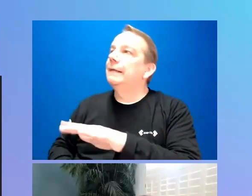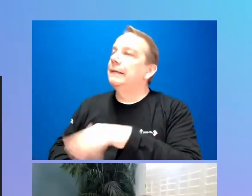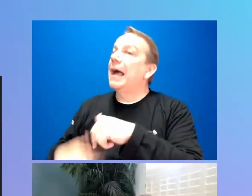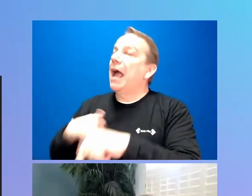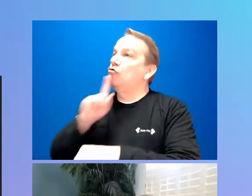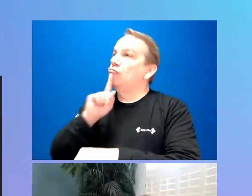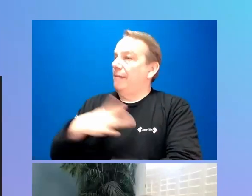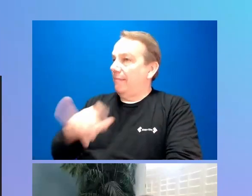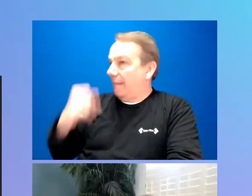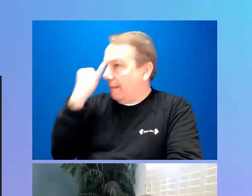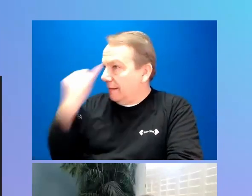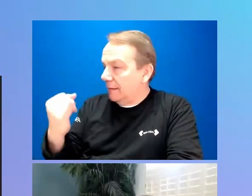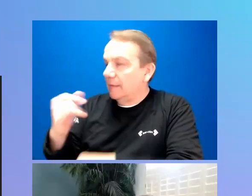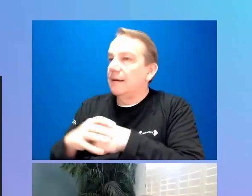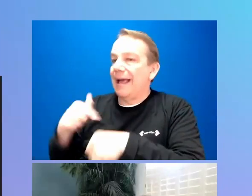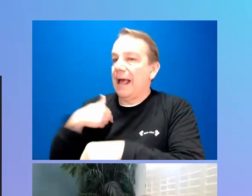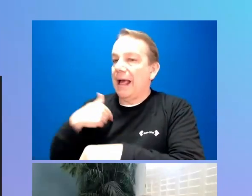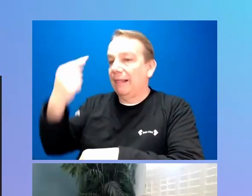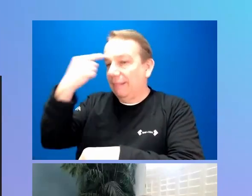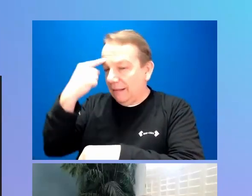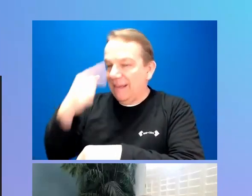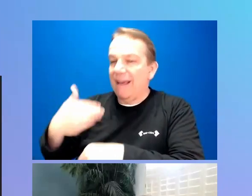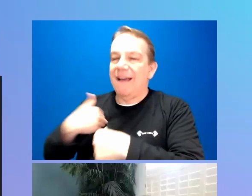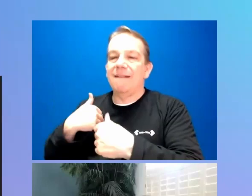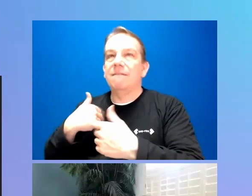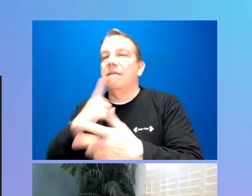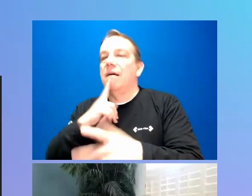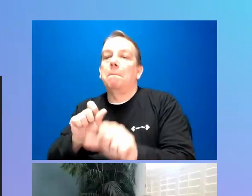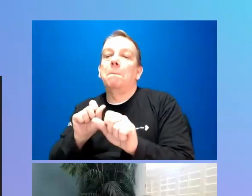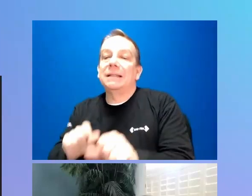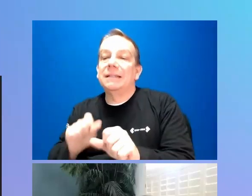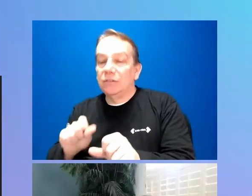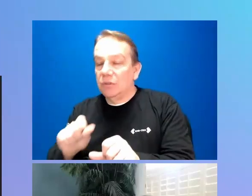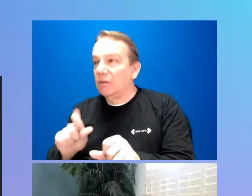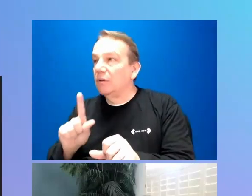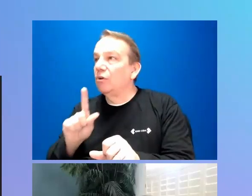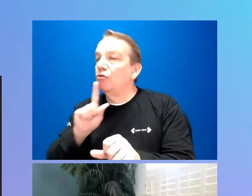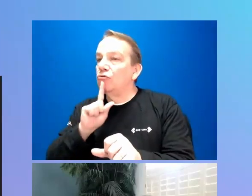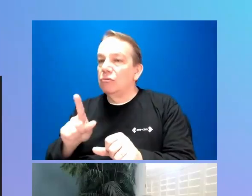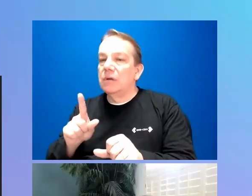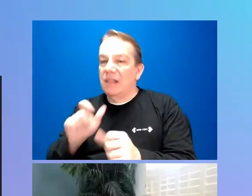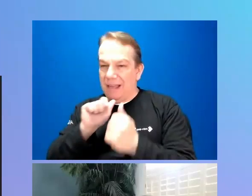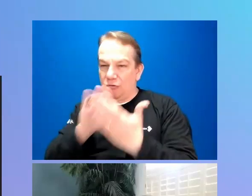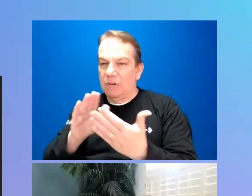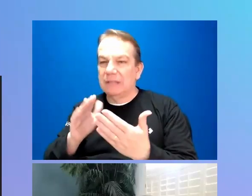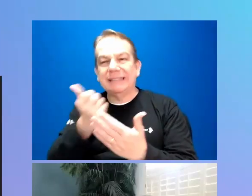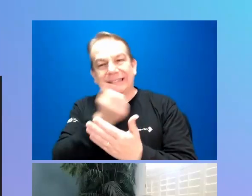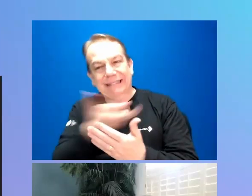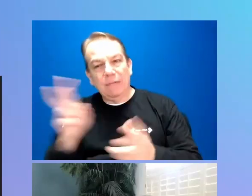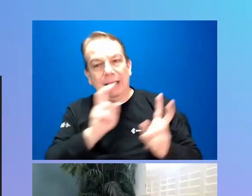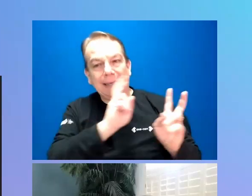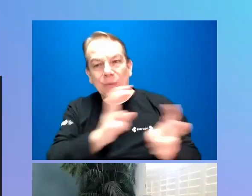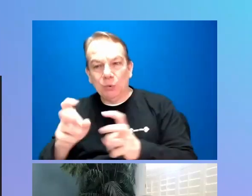idea. I think it has the potential to address a number of issues that are currently not